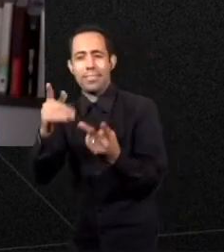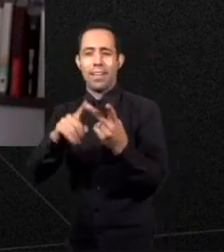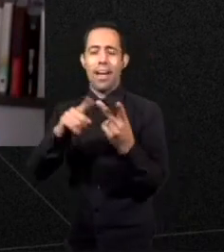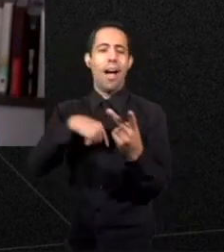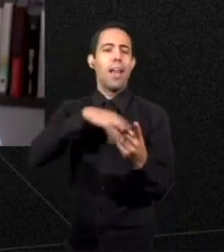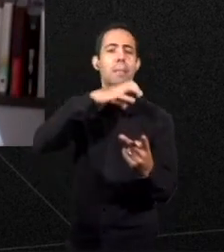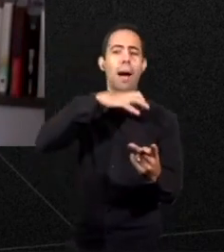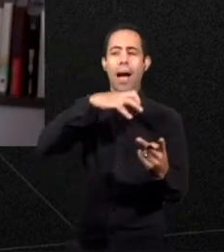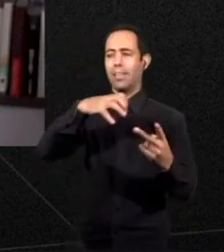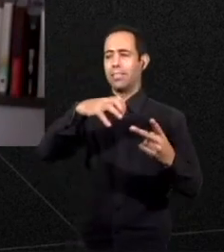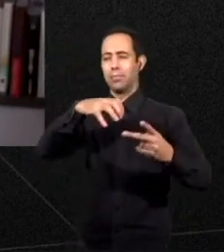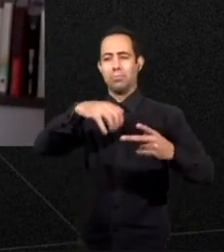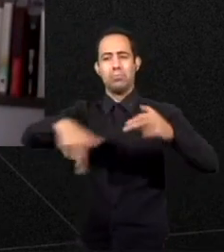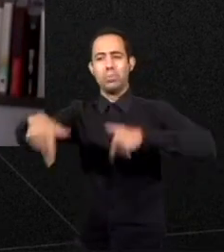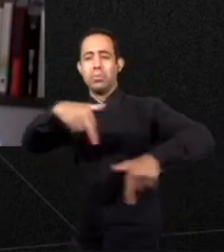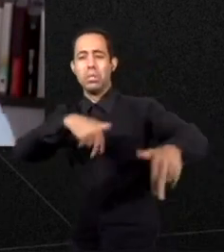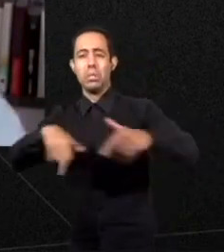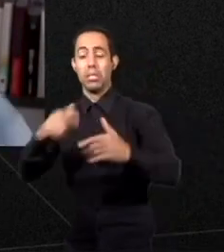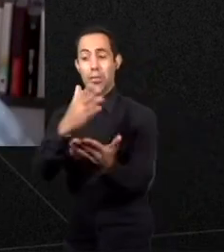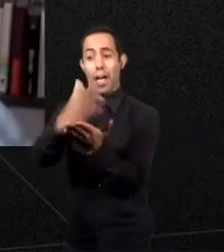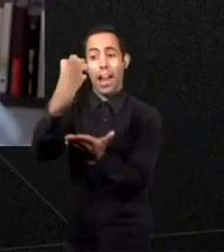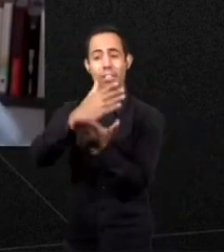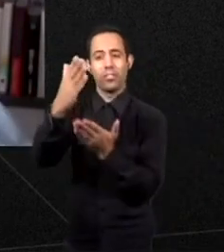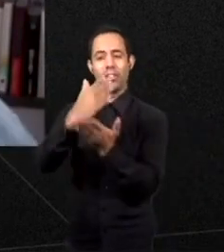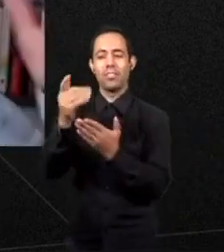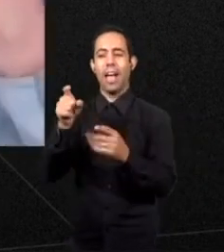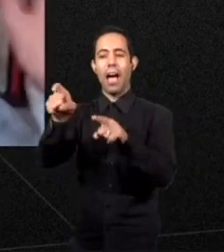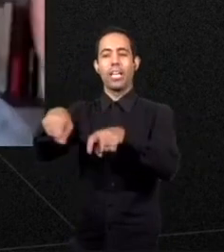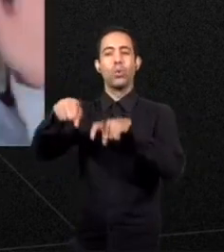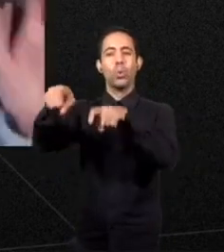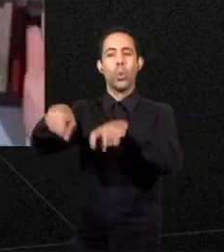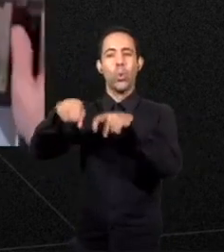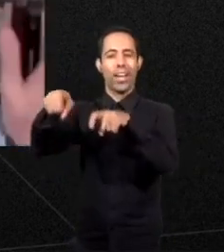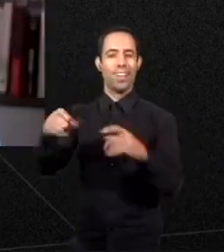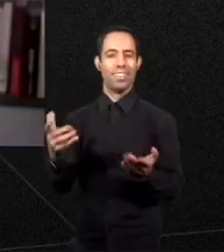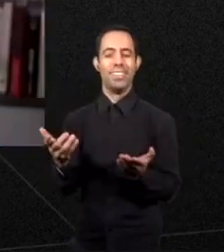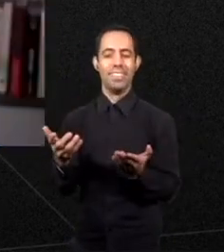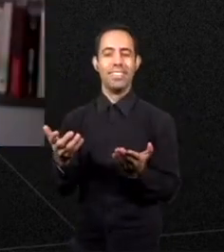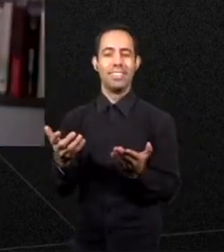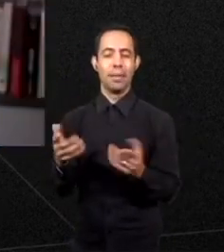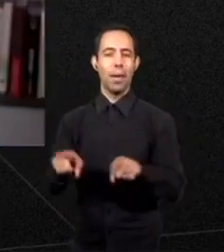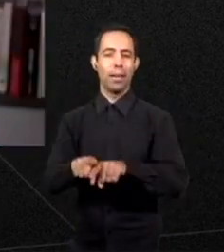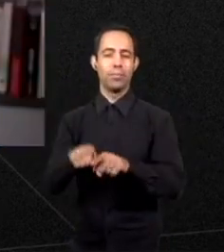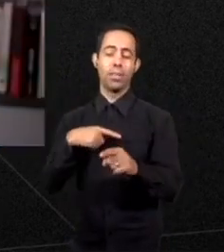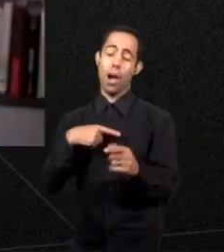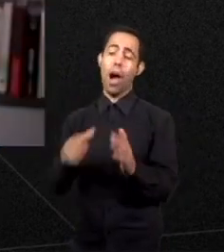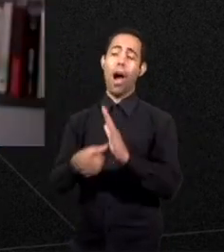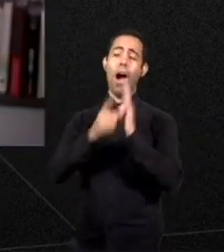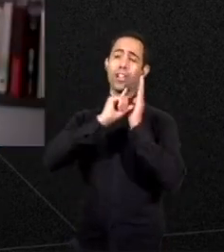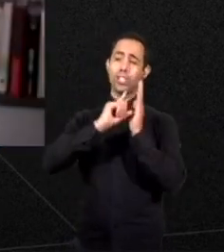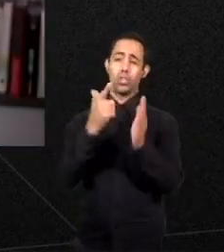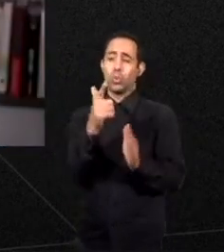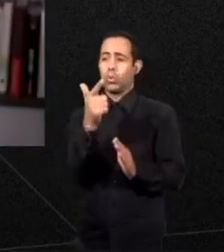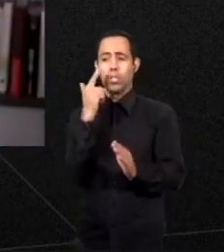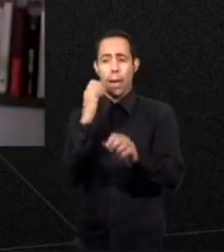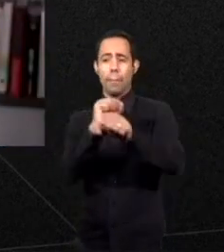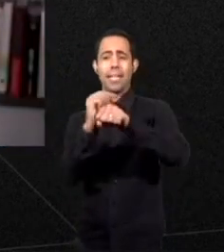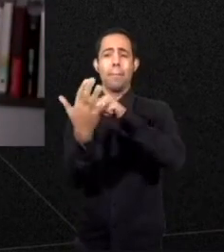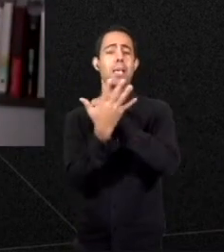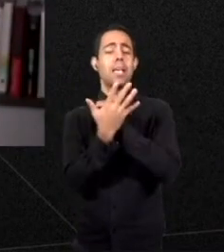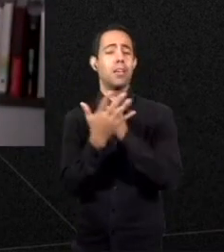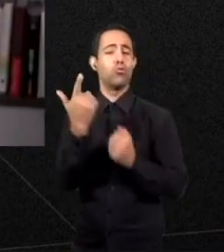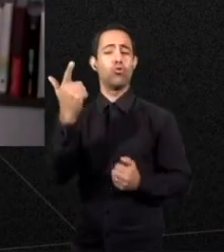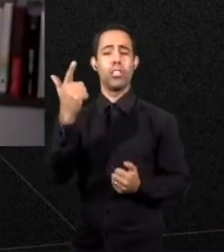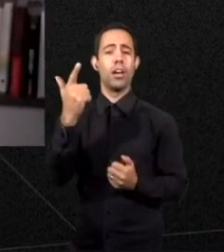started with agriculture. Hunter-gatherers did not have epidemics. They lived in very, very small